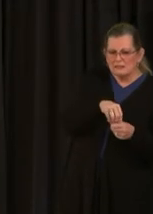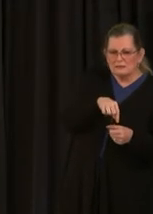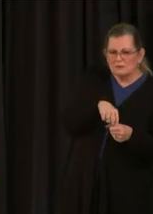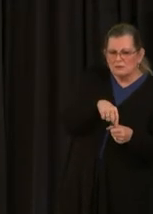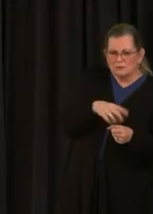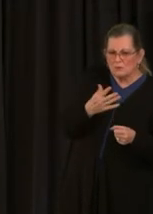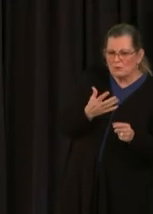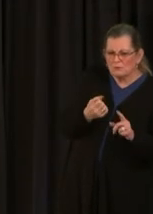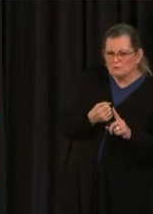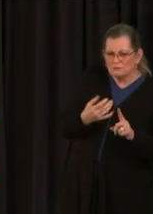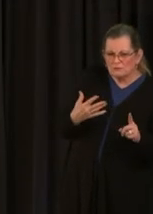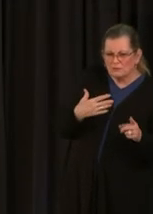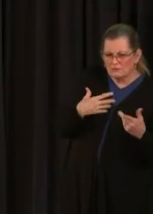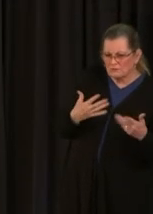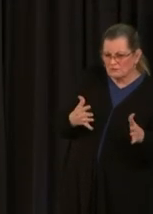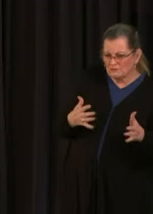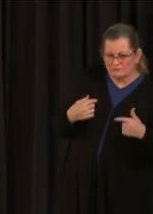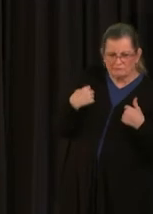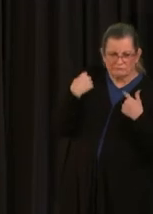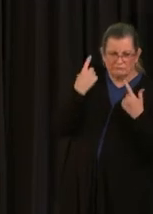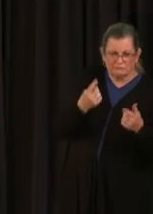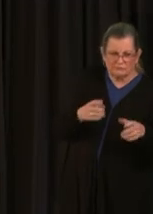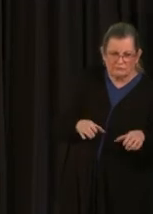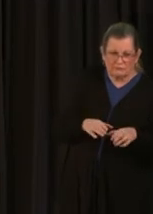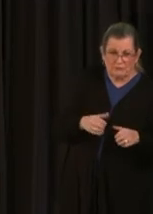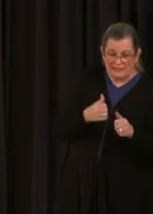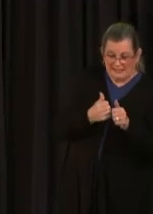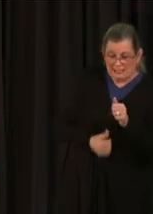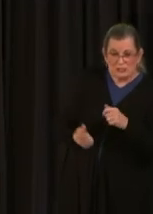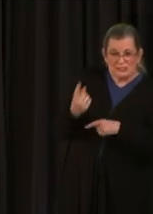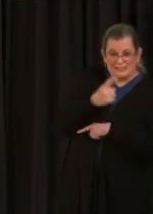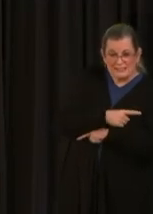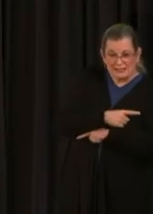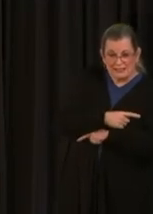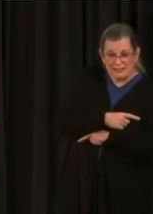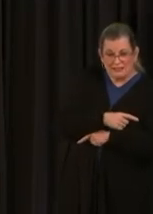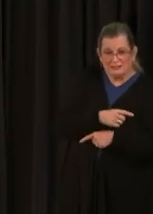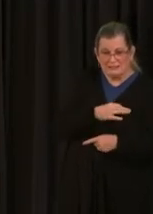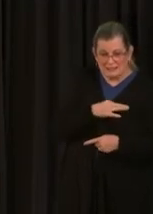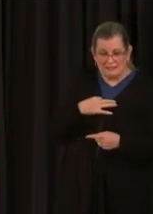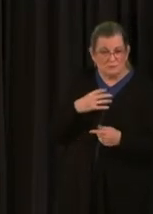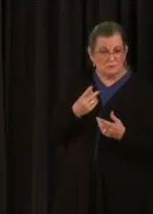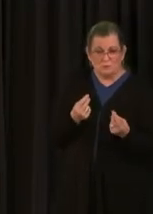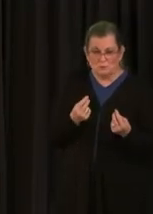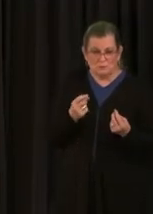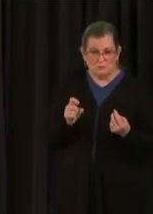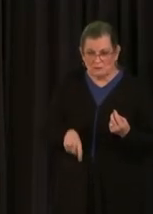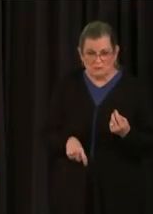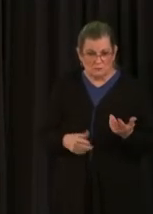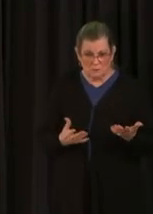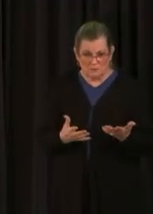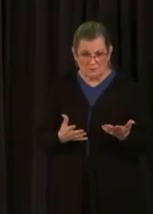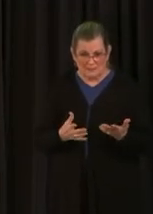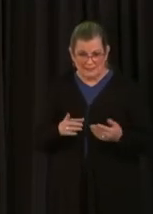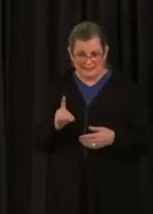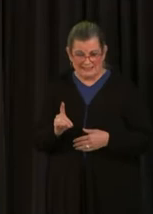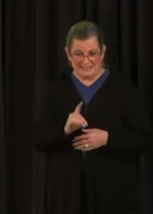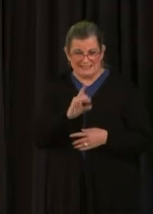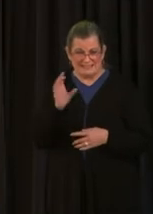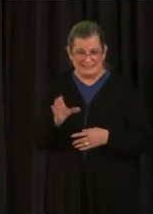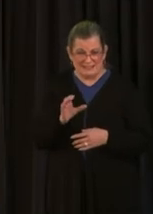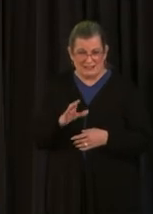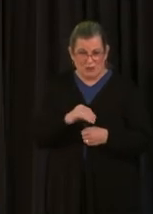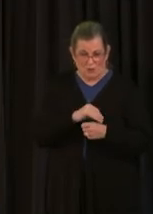federal government through a 1-800 number, which is staffed 24/7. And at some point in time, the federal government could follow up with